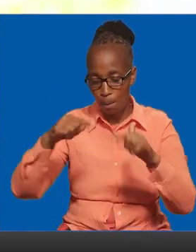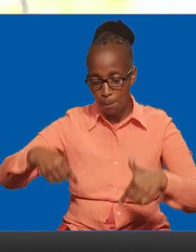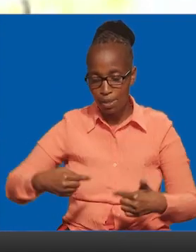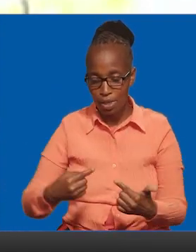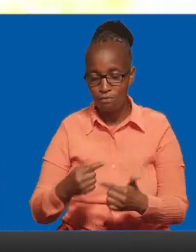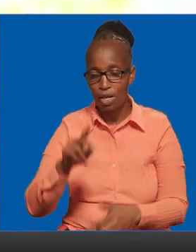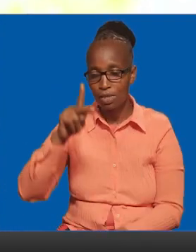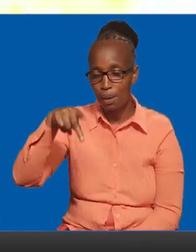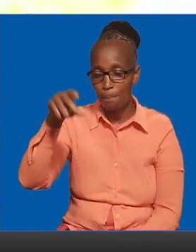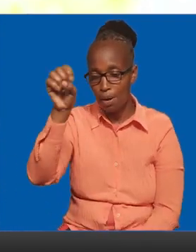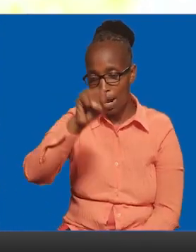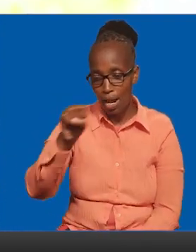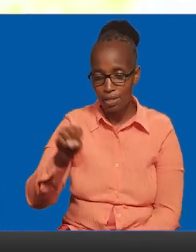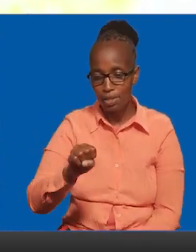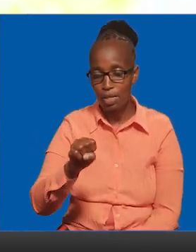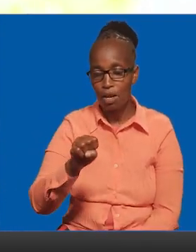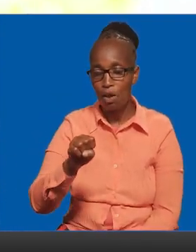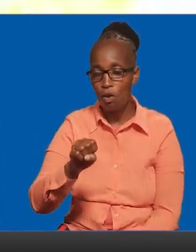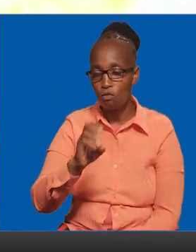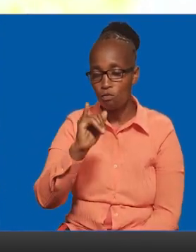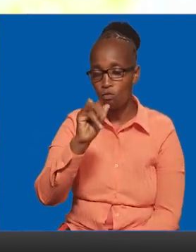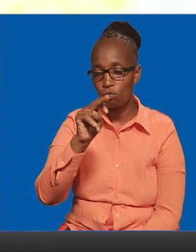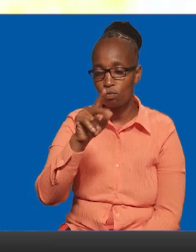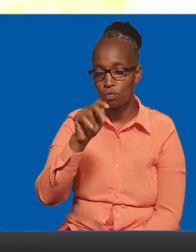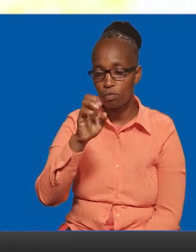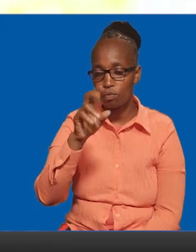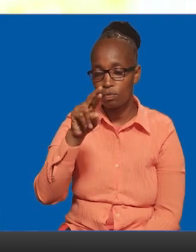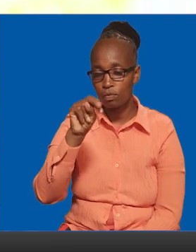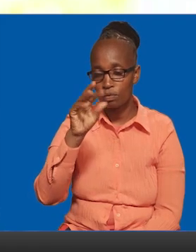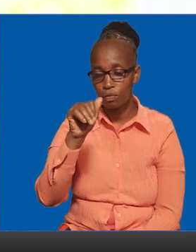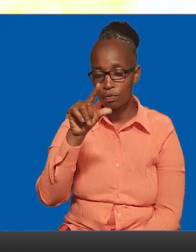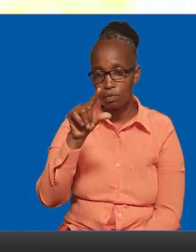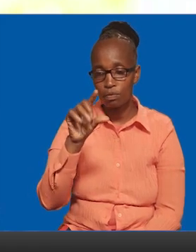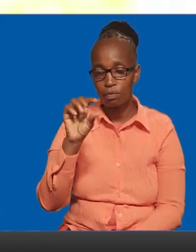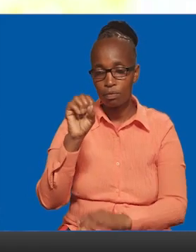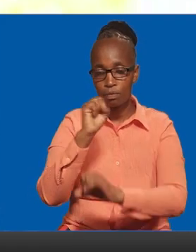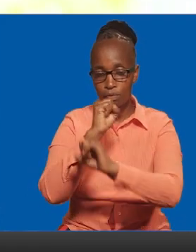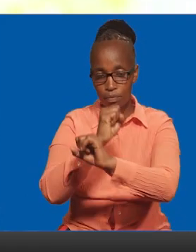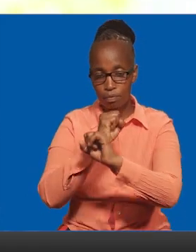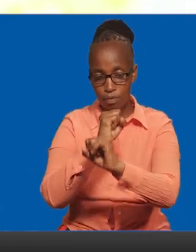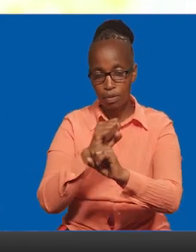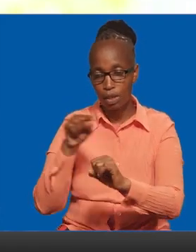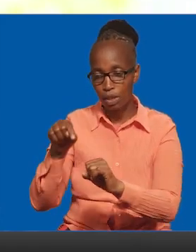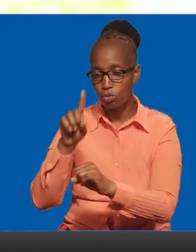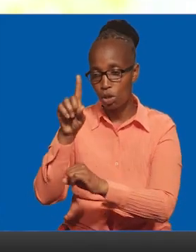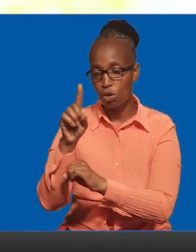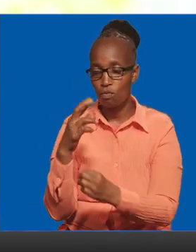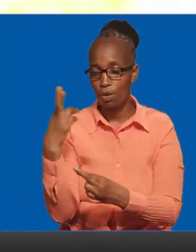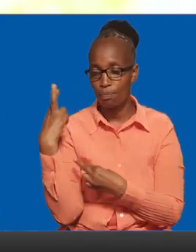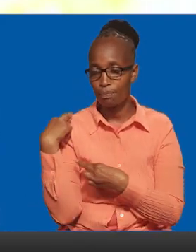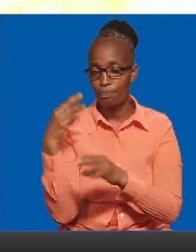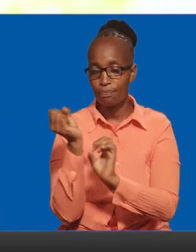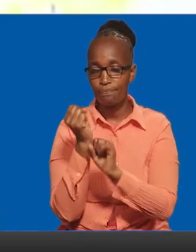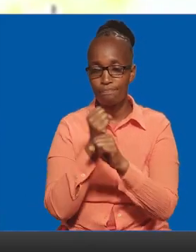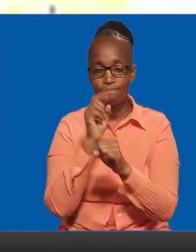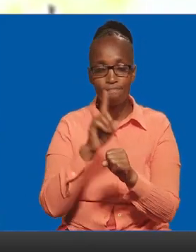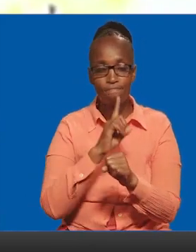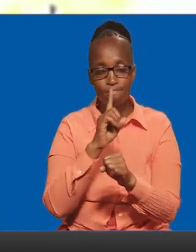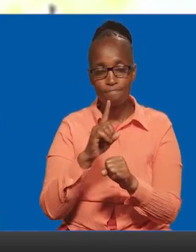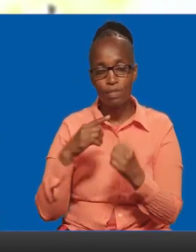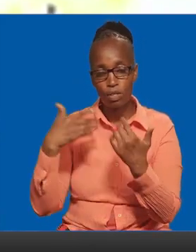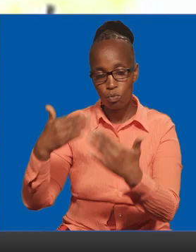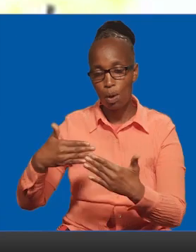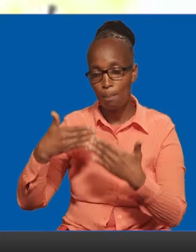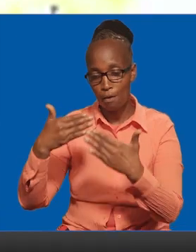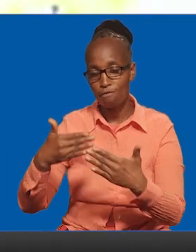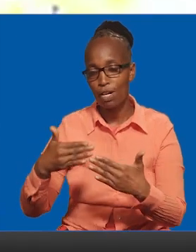as a princi secretary in charge of internal security it's one of my Cardinal responsibility to deliver and ensure that